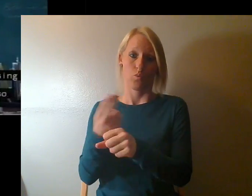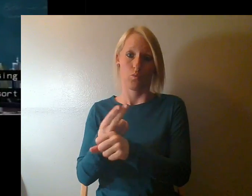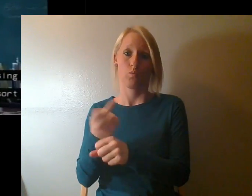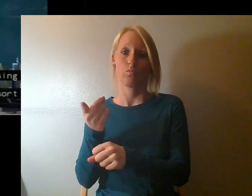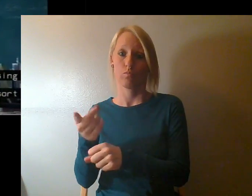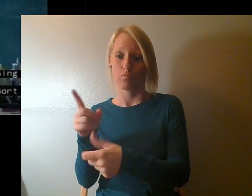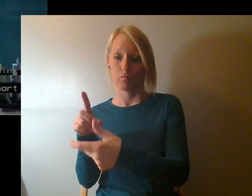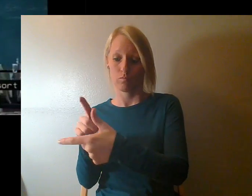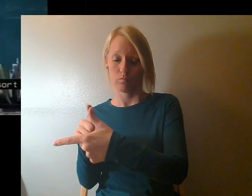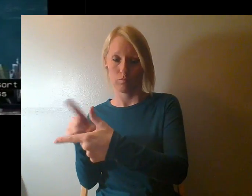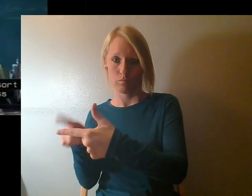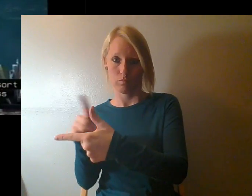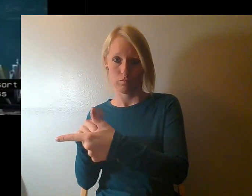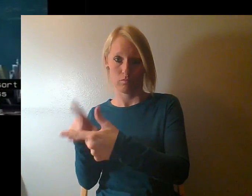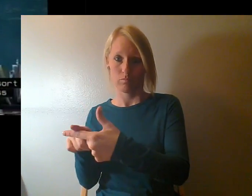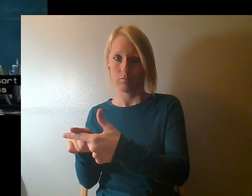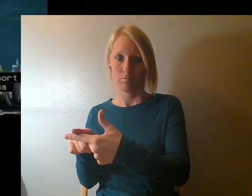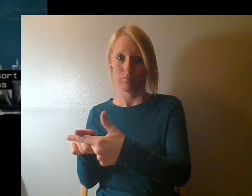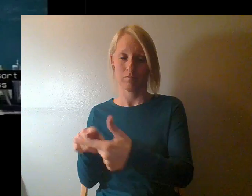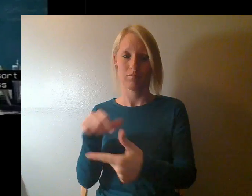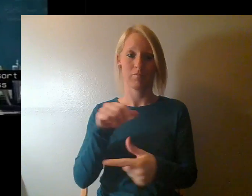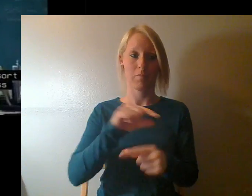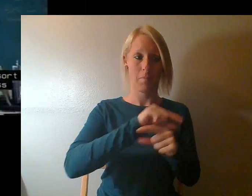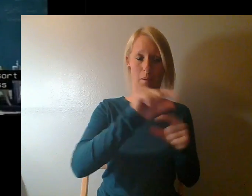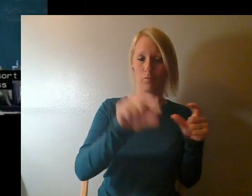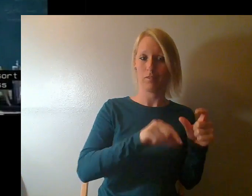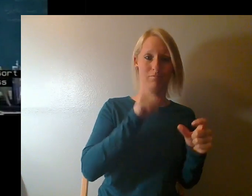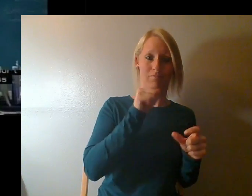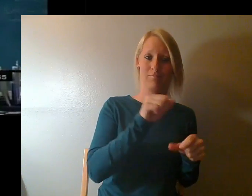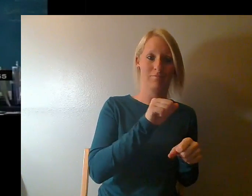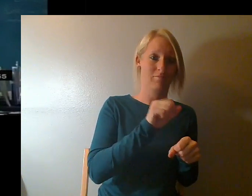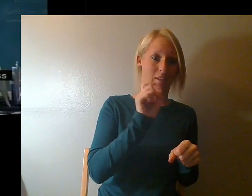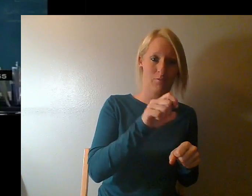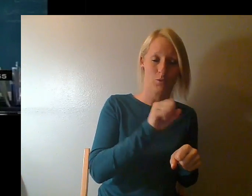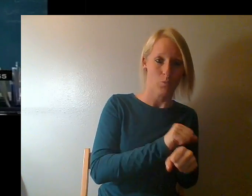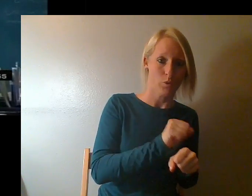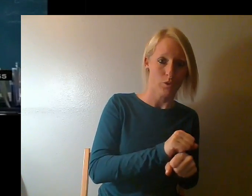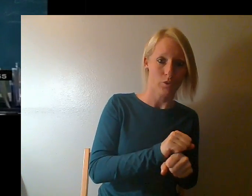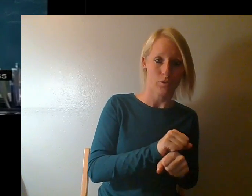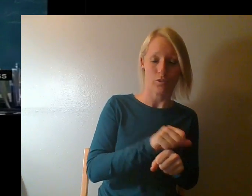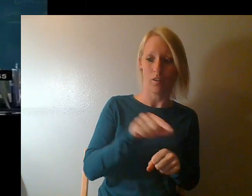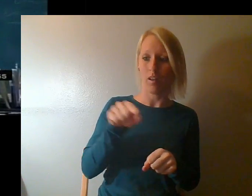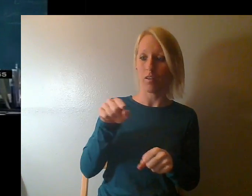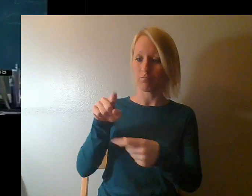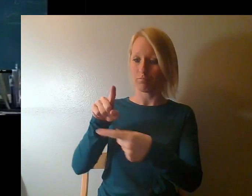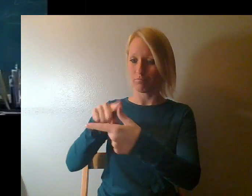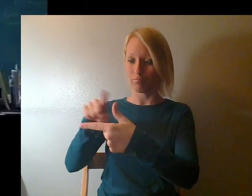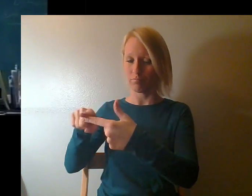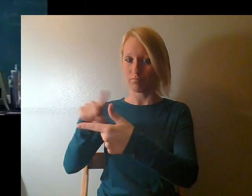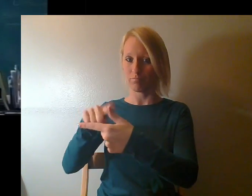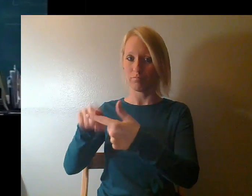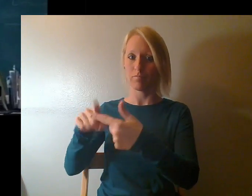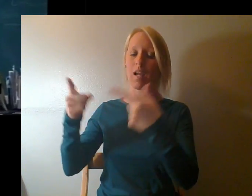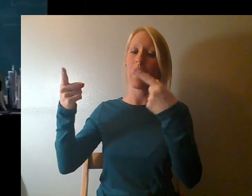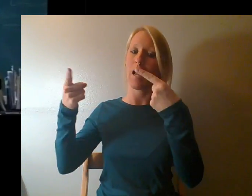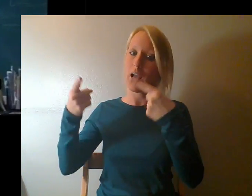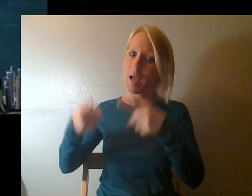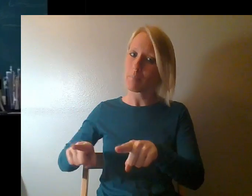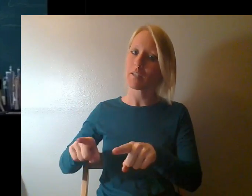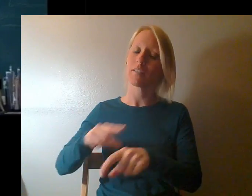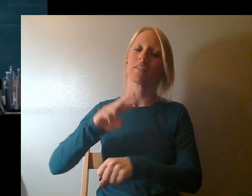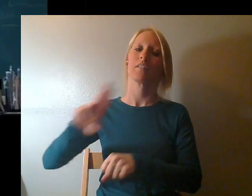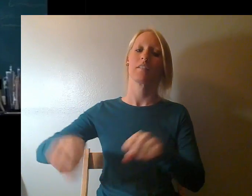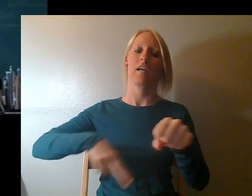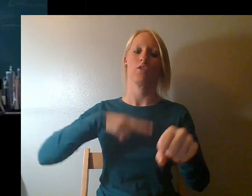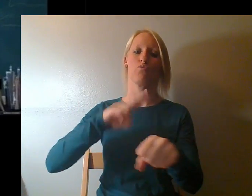do any sort of work to have this process occur. It occurs naturally. All right? It's one of these facts of nature that can